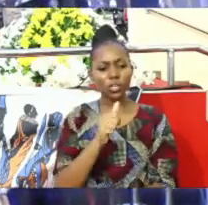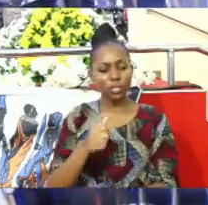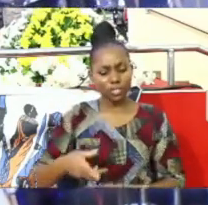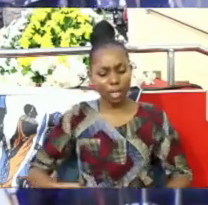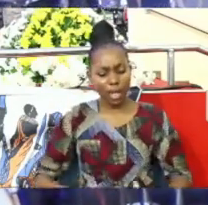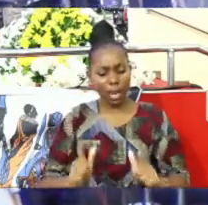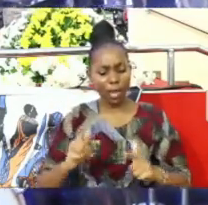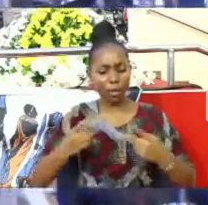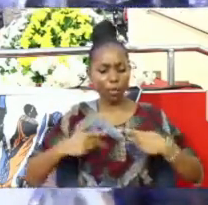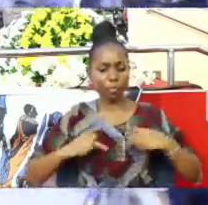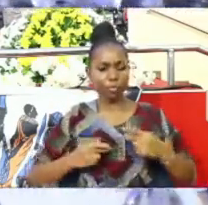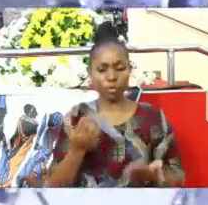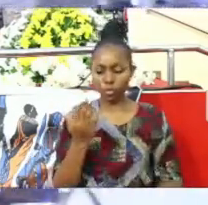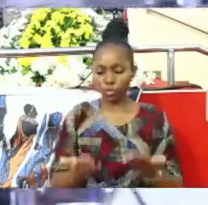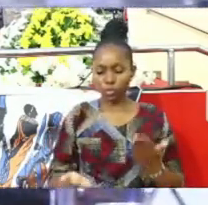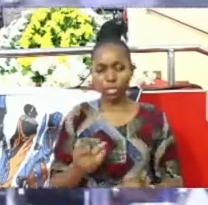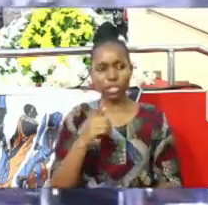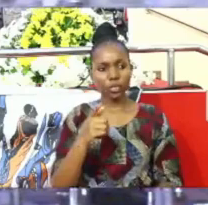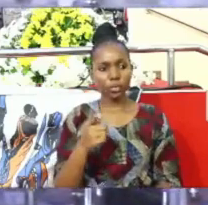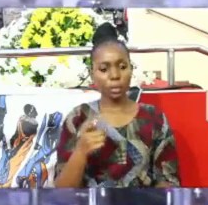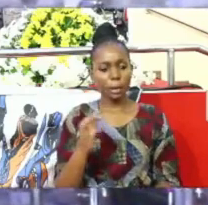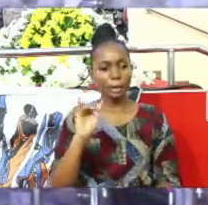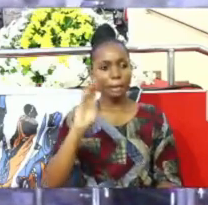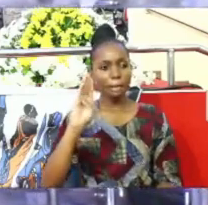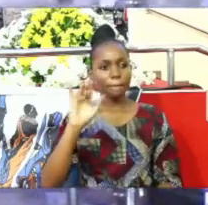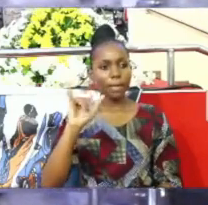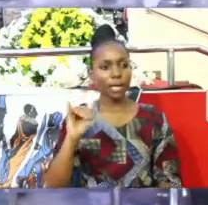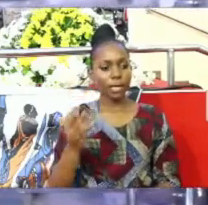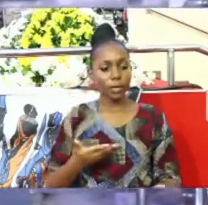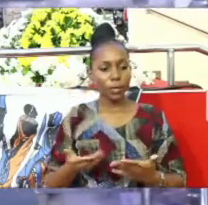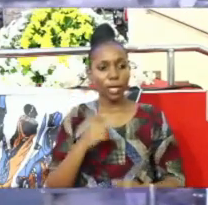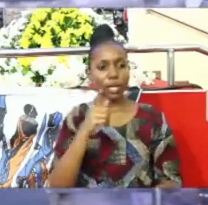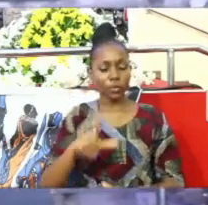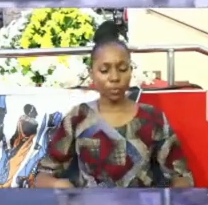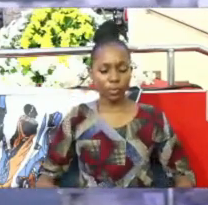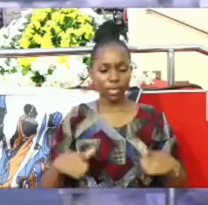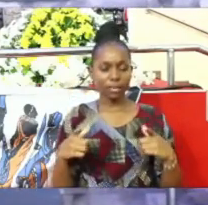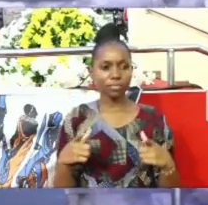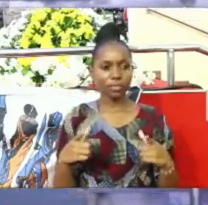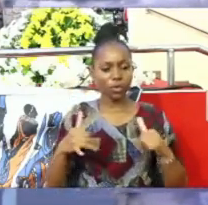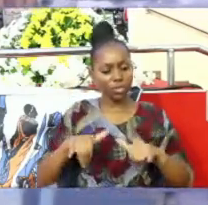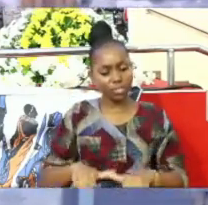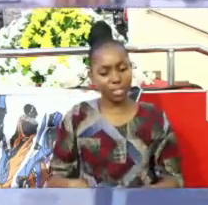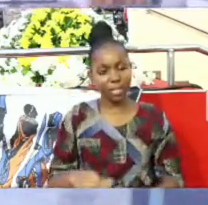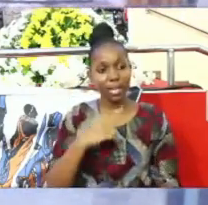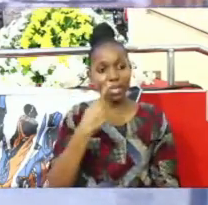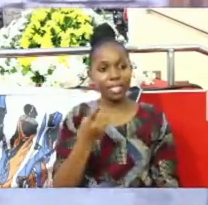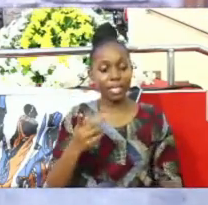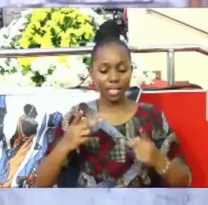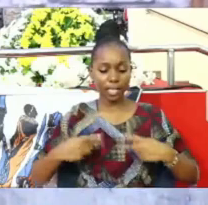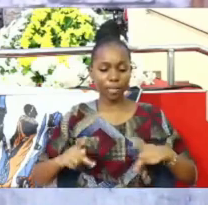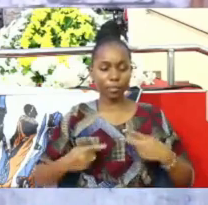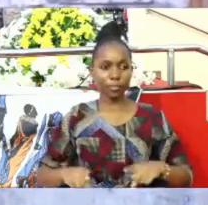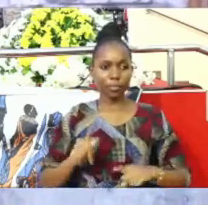you by where you live, by who you are today. Tell them, you have not seen